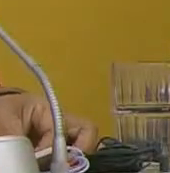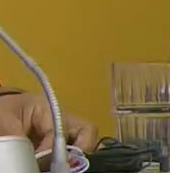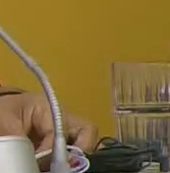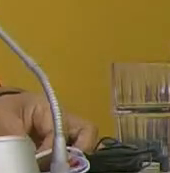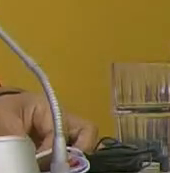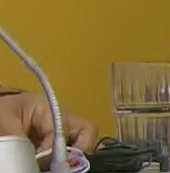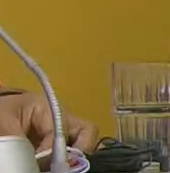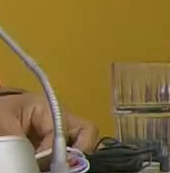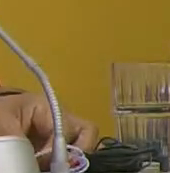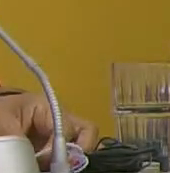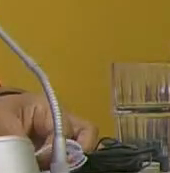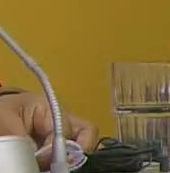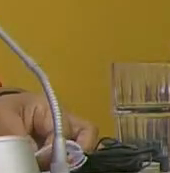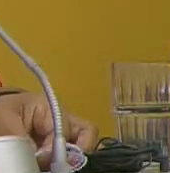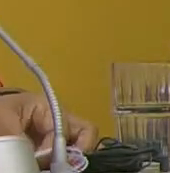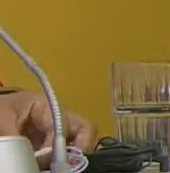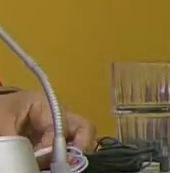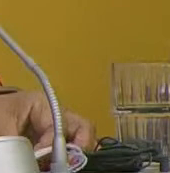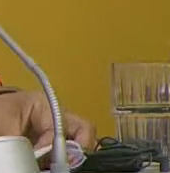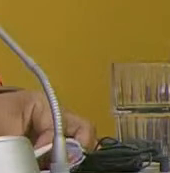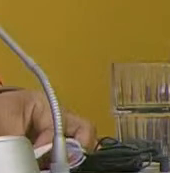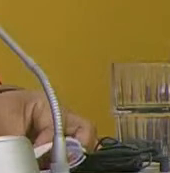the Honorable M. Hlengwa.